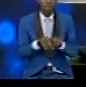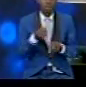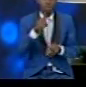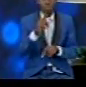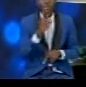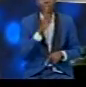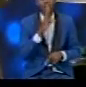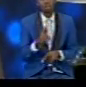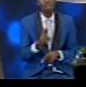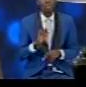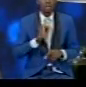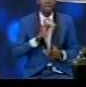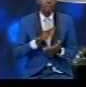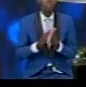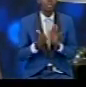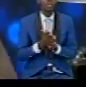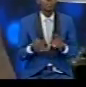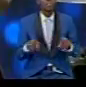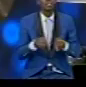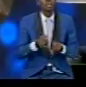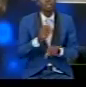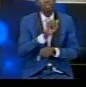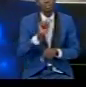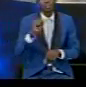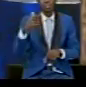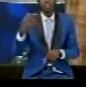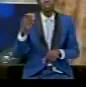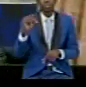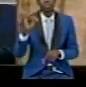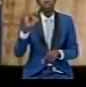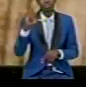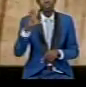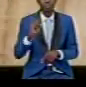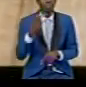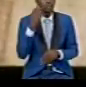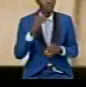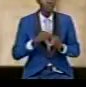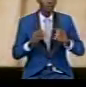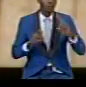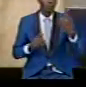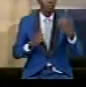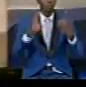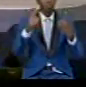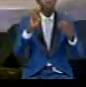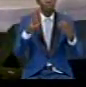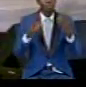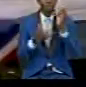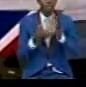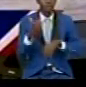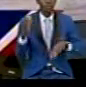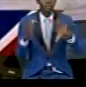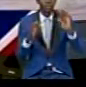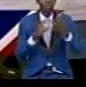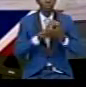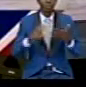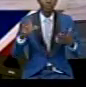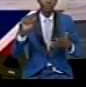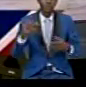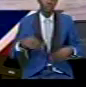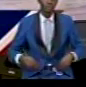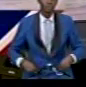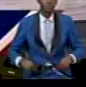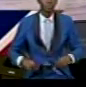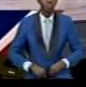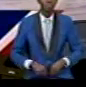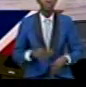I became like a Gentile. Look at 1 Corinthians chapter 9. I'm reading from verse 20. It says,